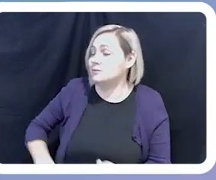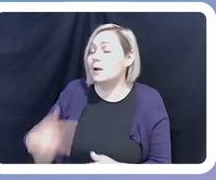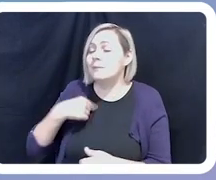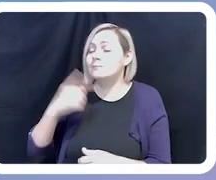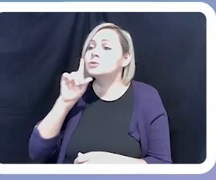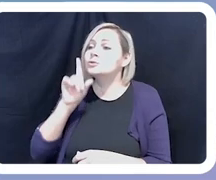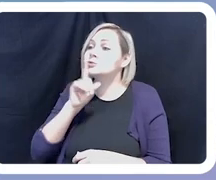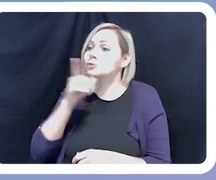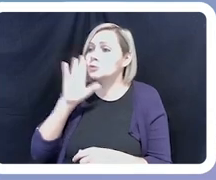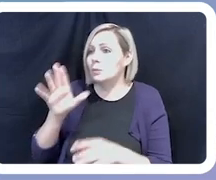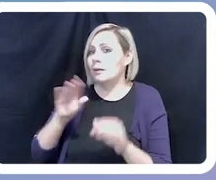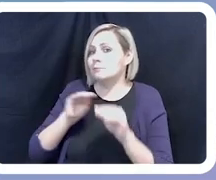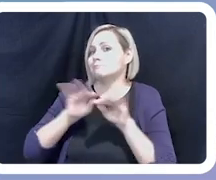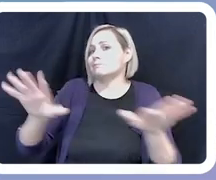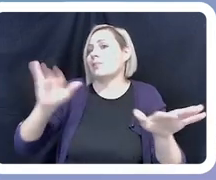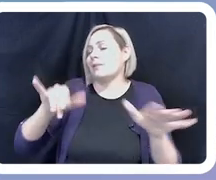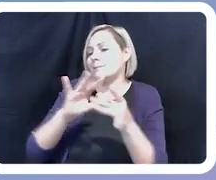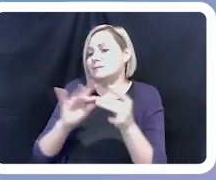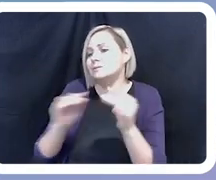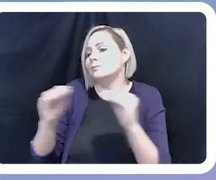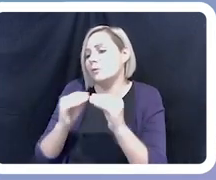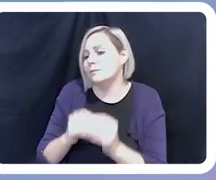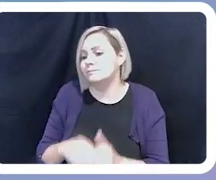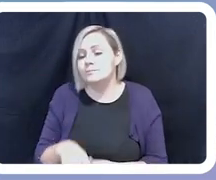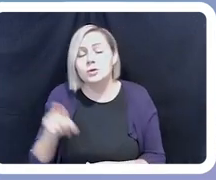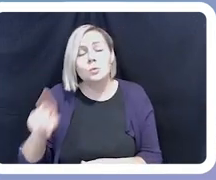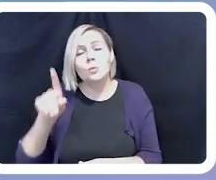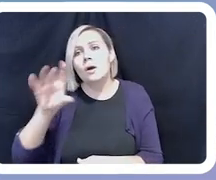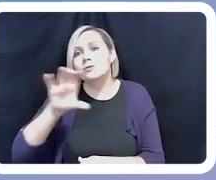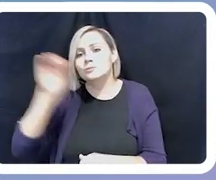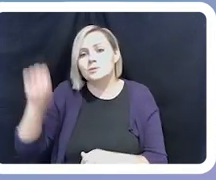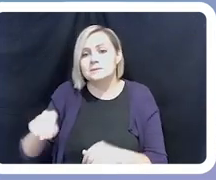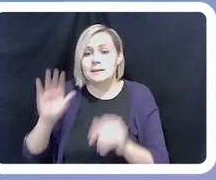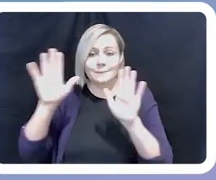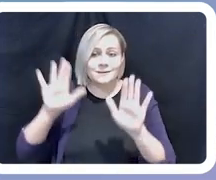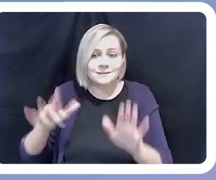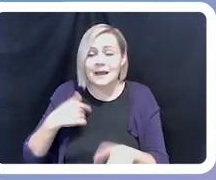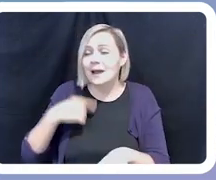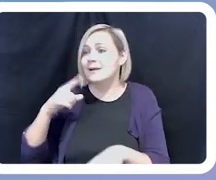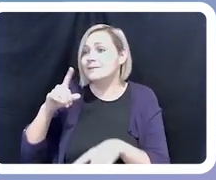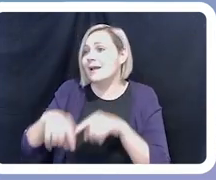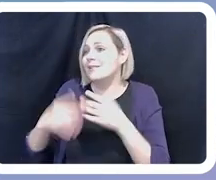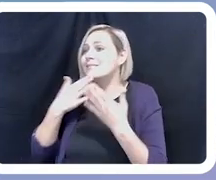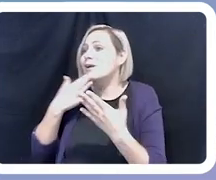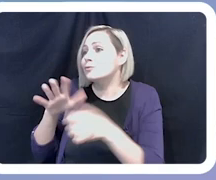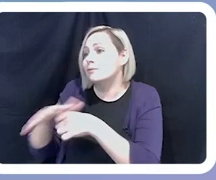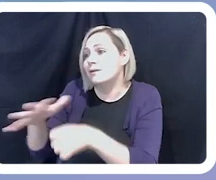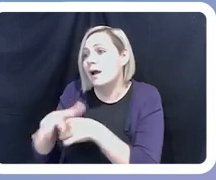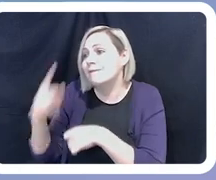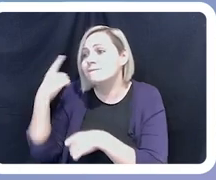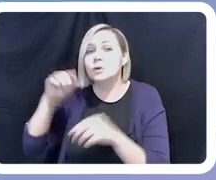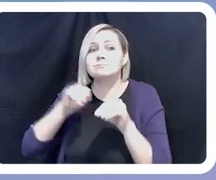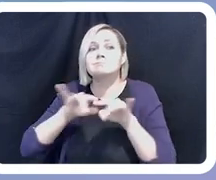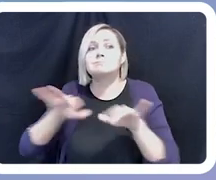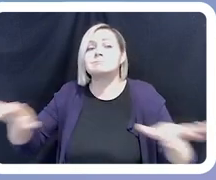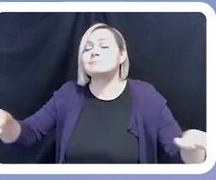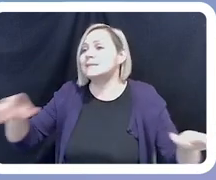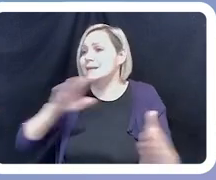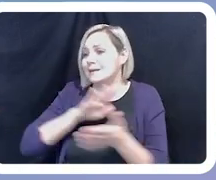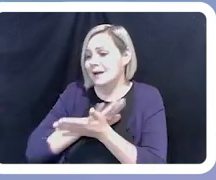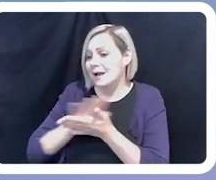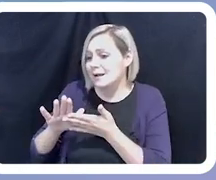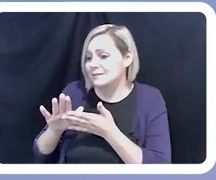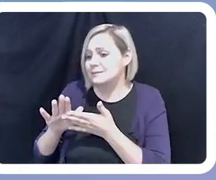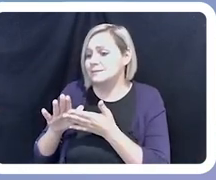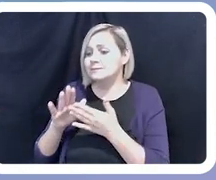Well, you are 100% amazing. And I just cannot thank you for all the work that you do with Best Buddies. You're spreading kindness